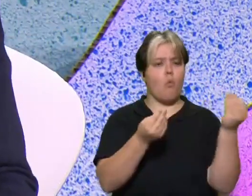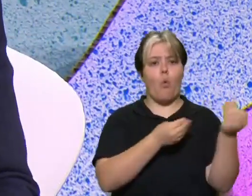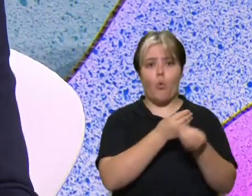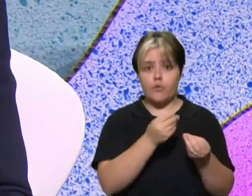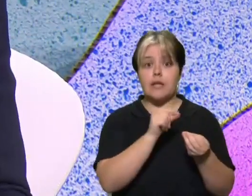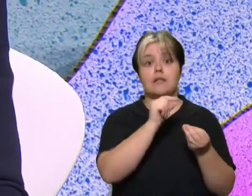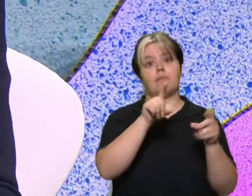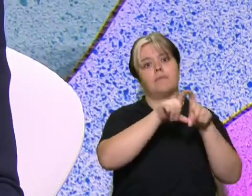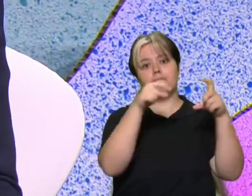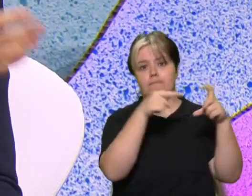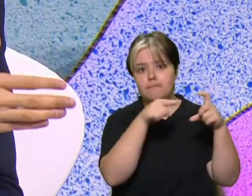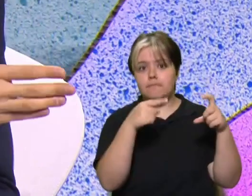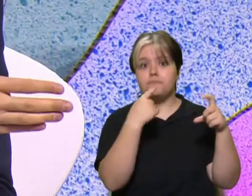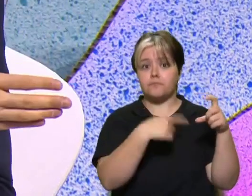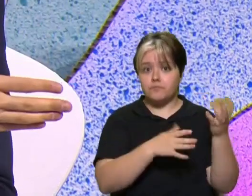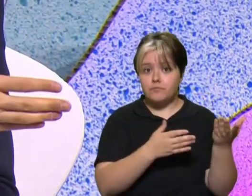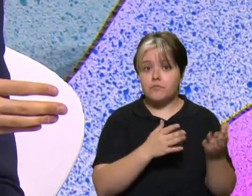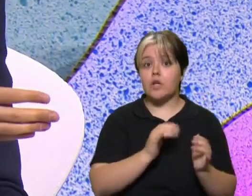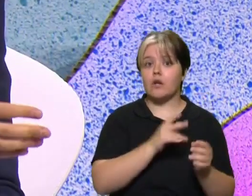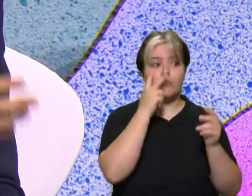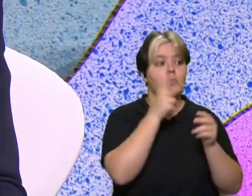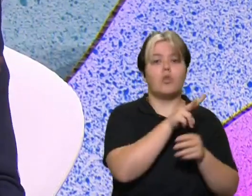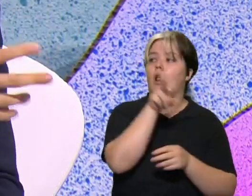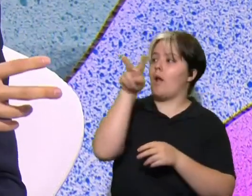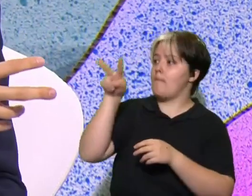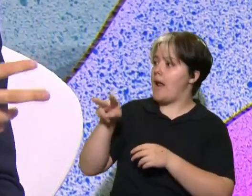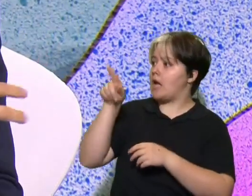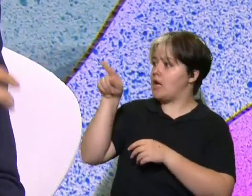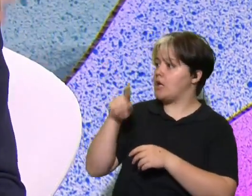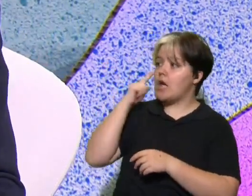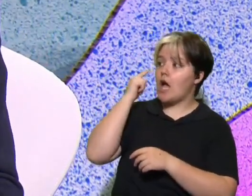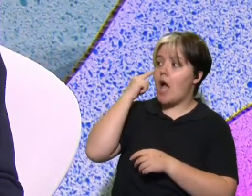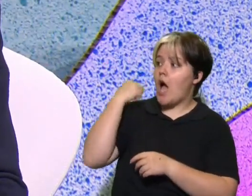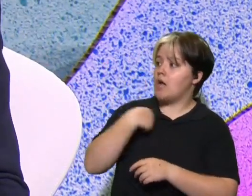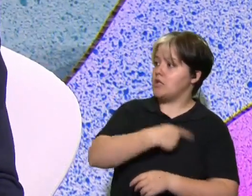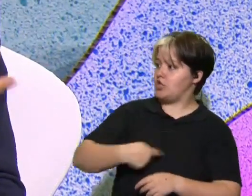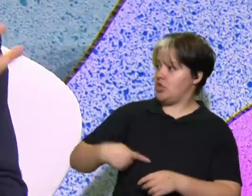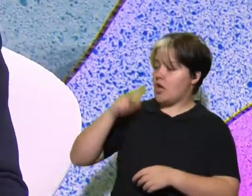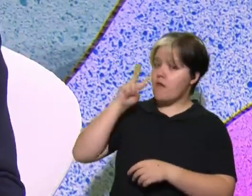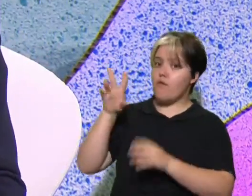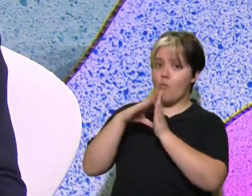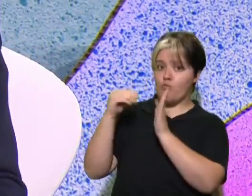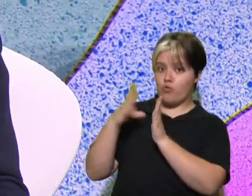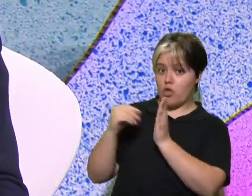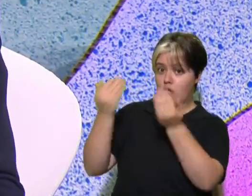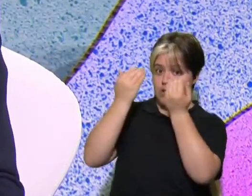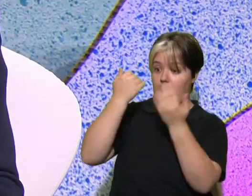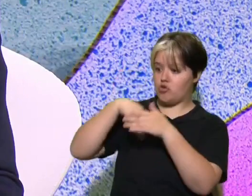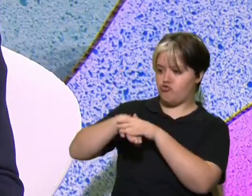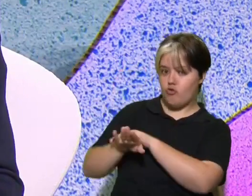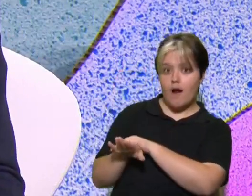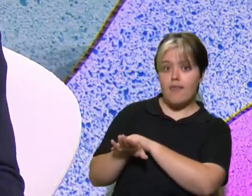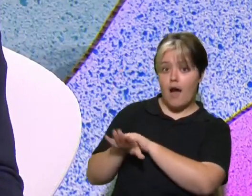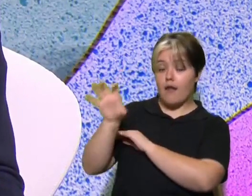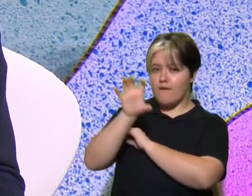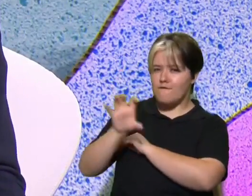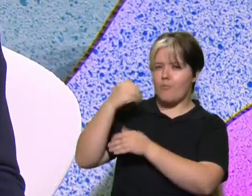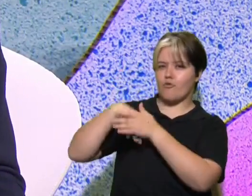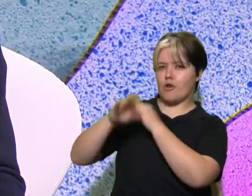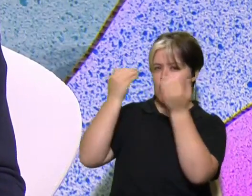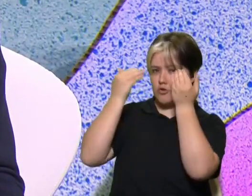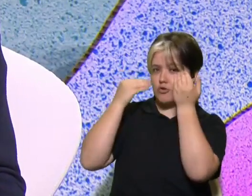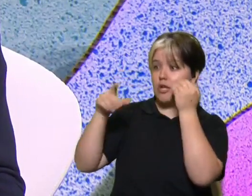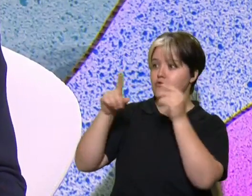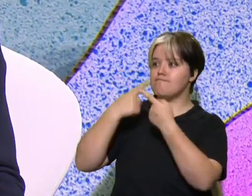Amazon on entrepreneurs, products, and services. And looking at China, and the